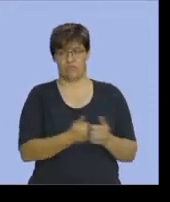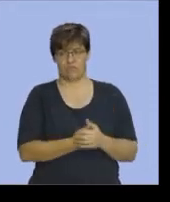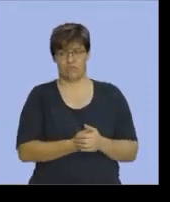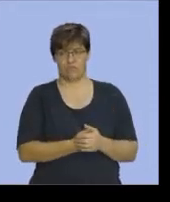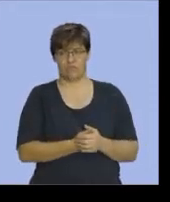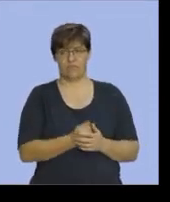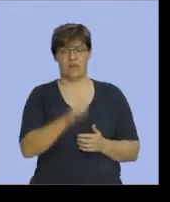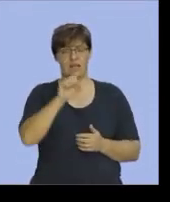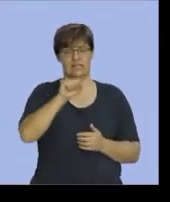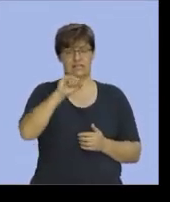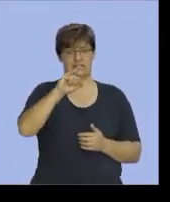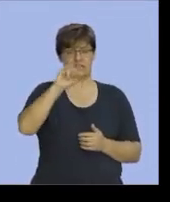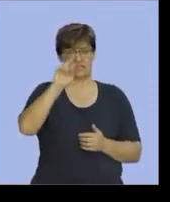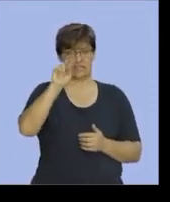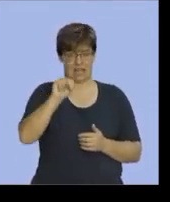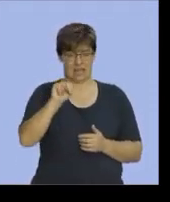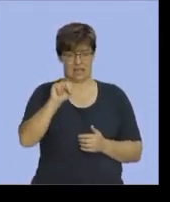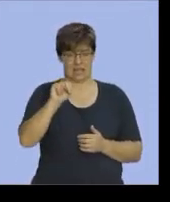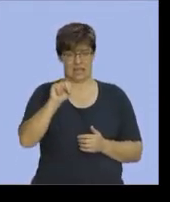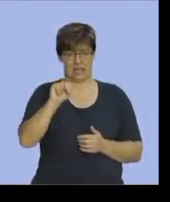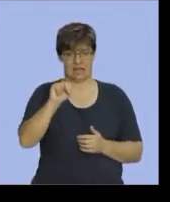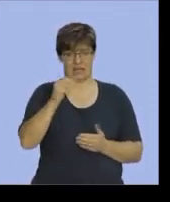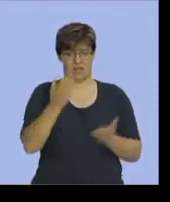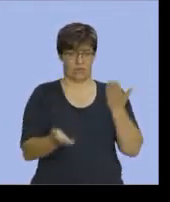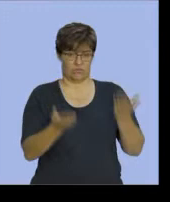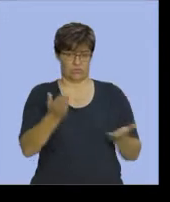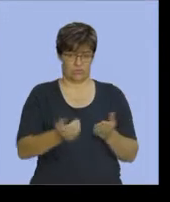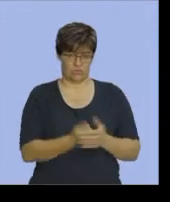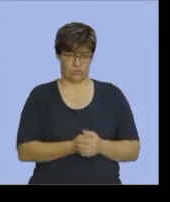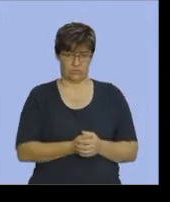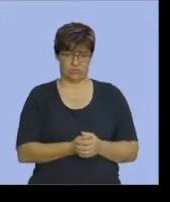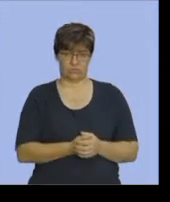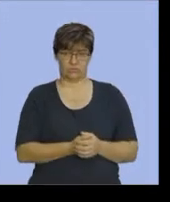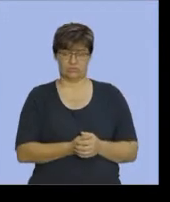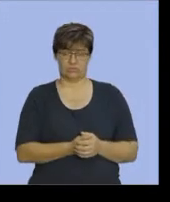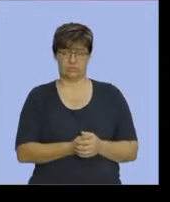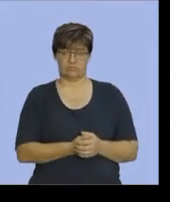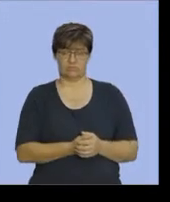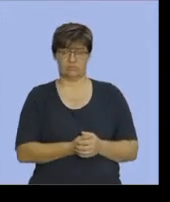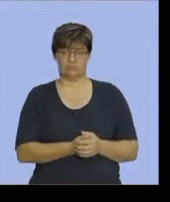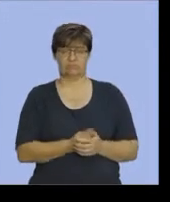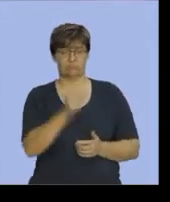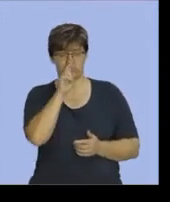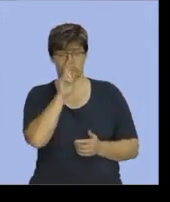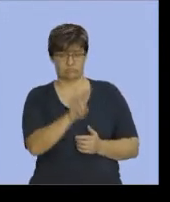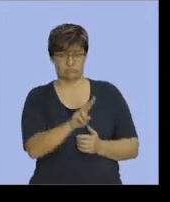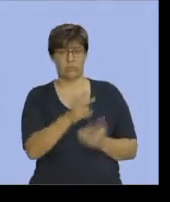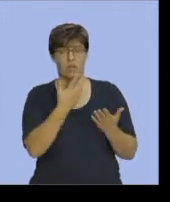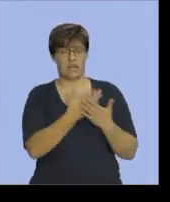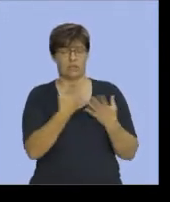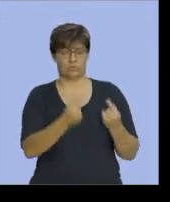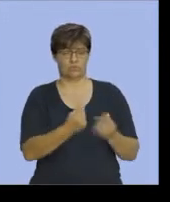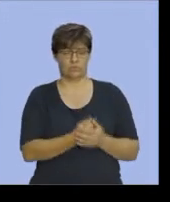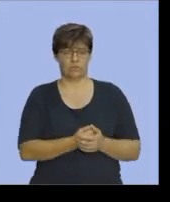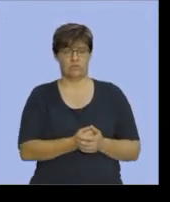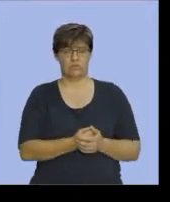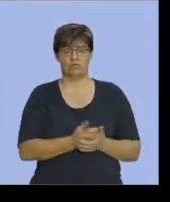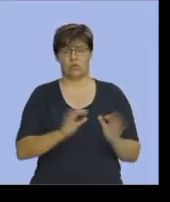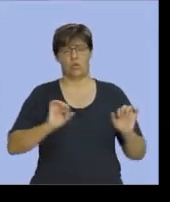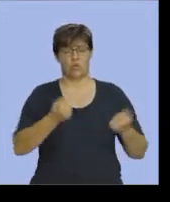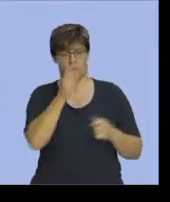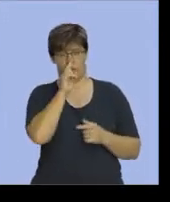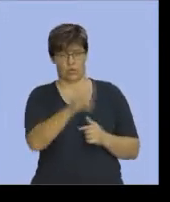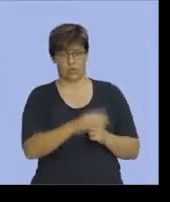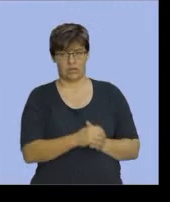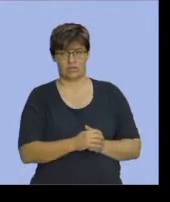you can solve this using the sine ratio. Right, so I'm sure that you can then